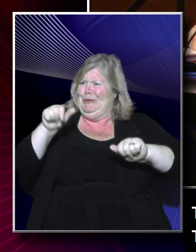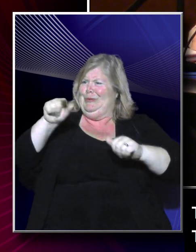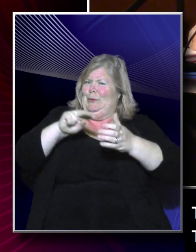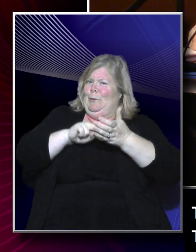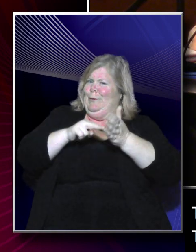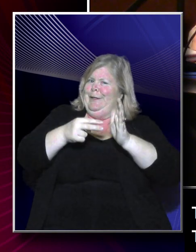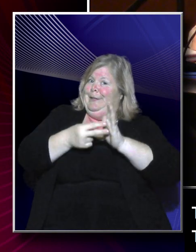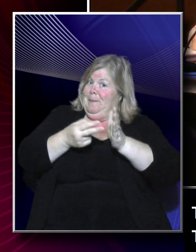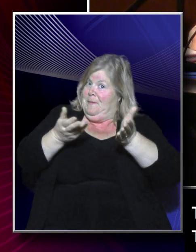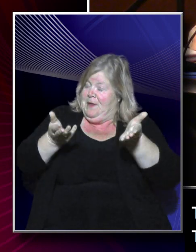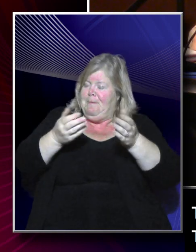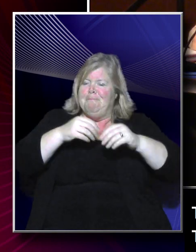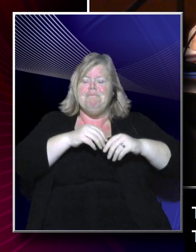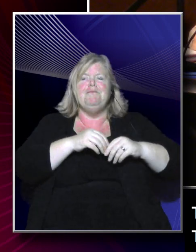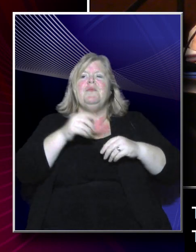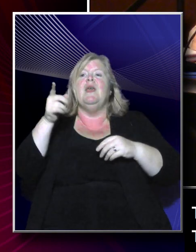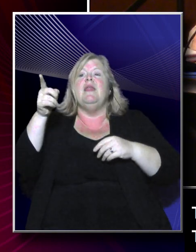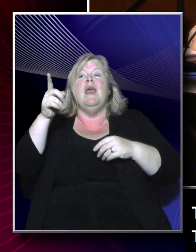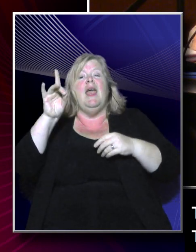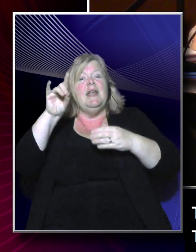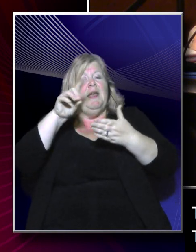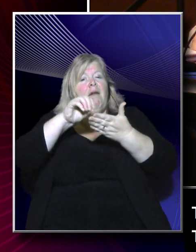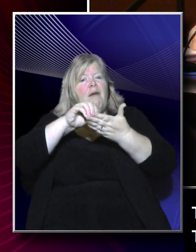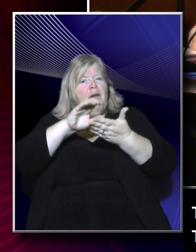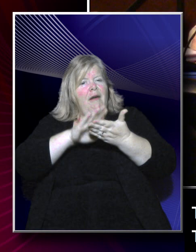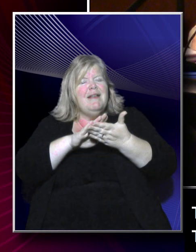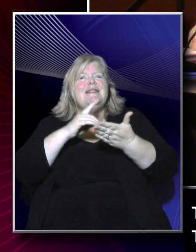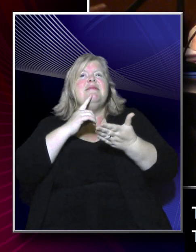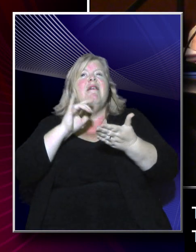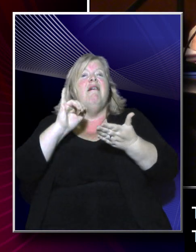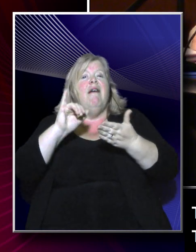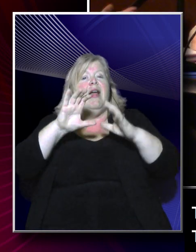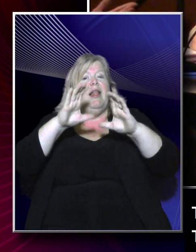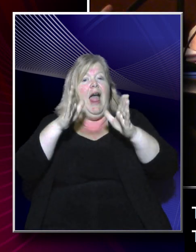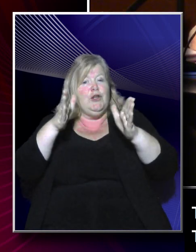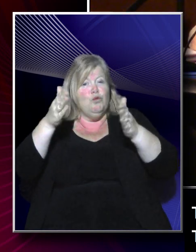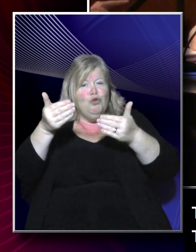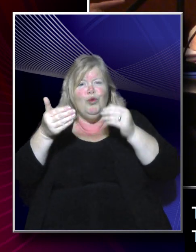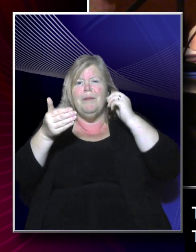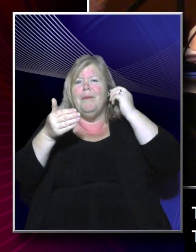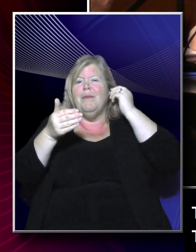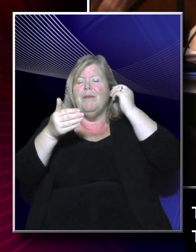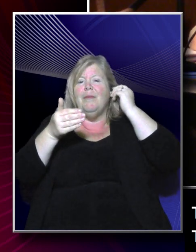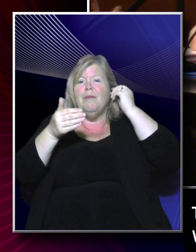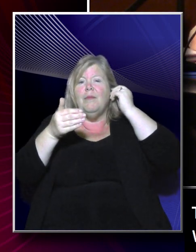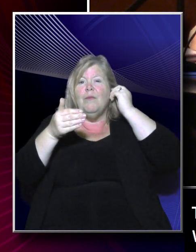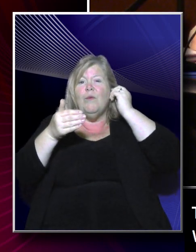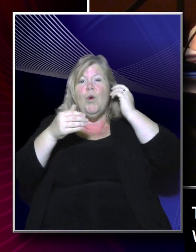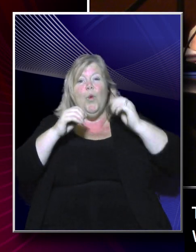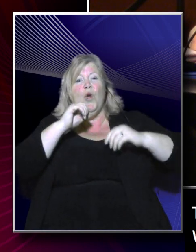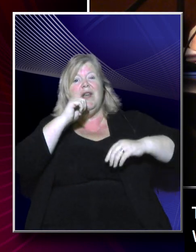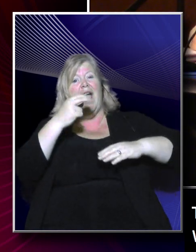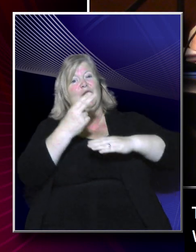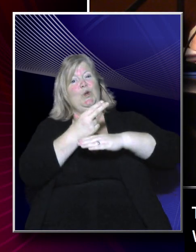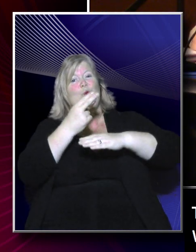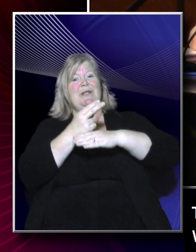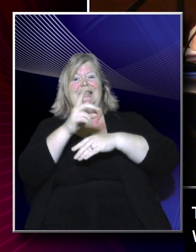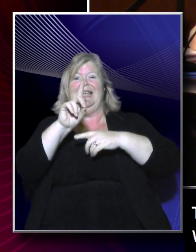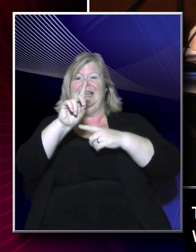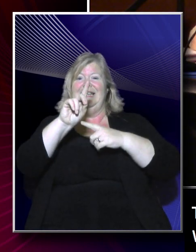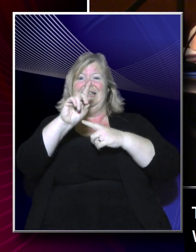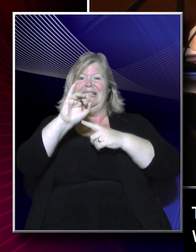means, they noted that in our classroom, we were not using digital